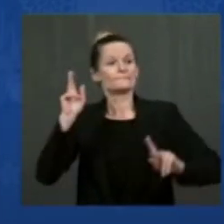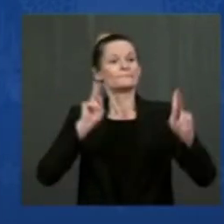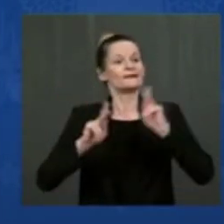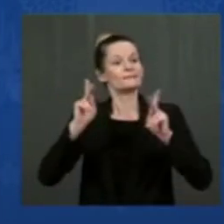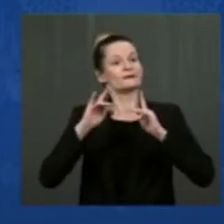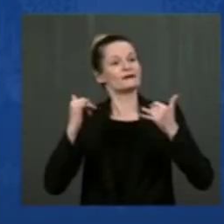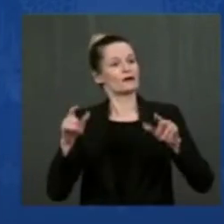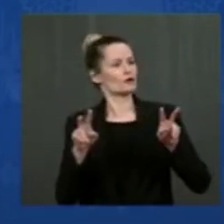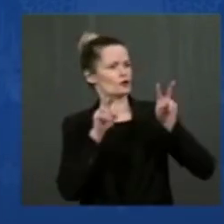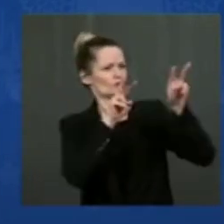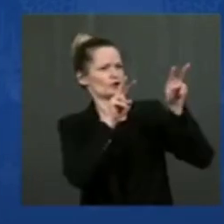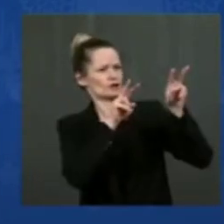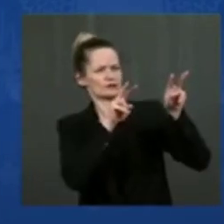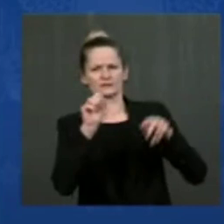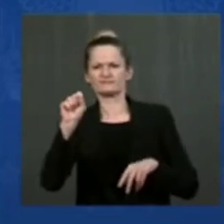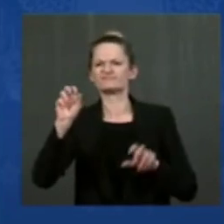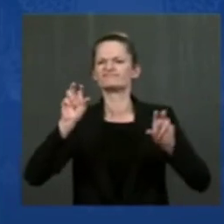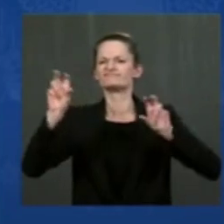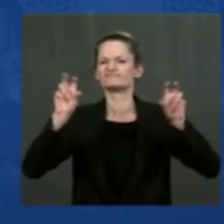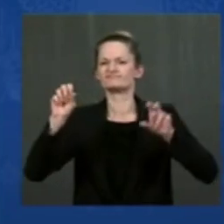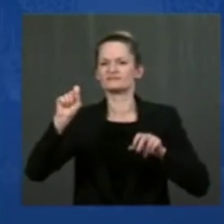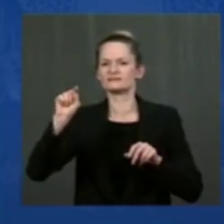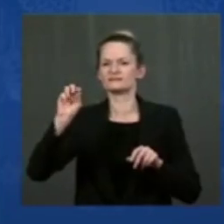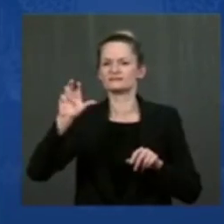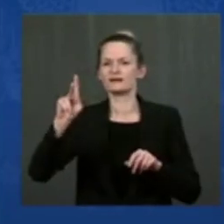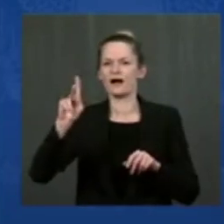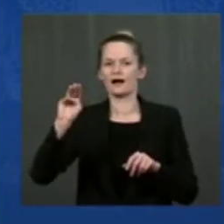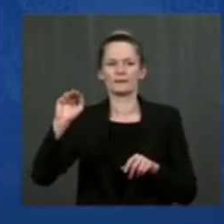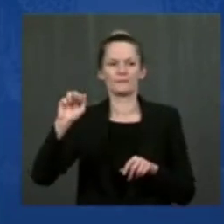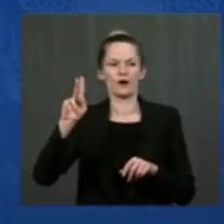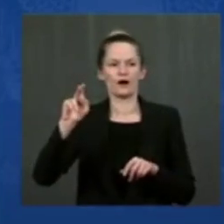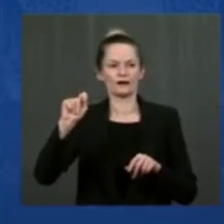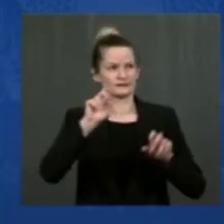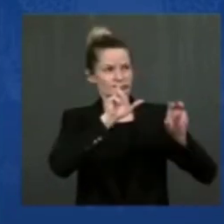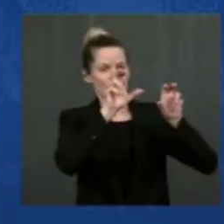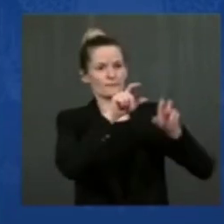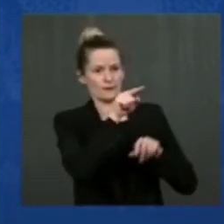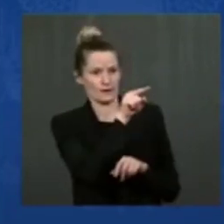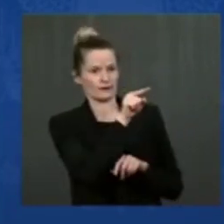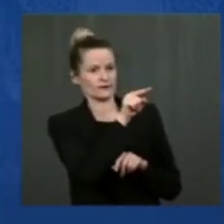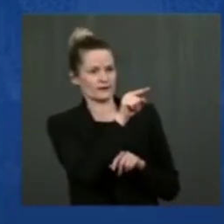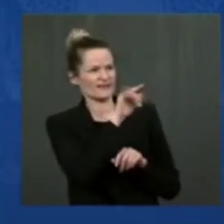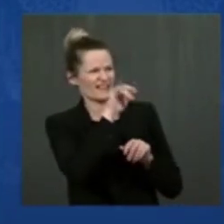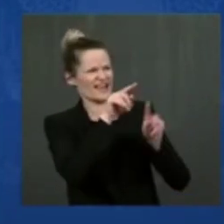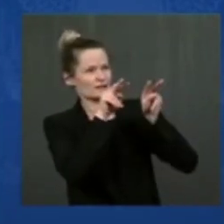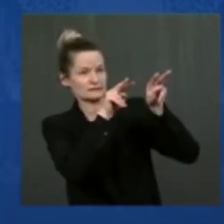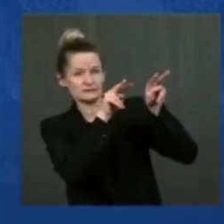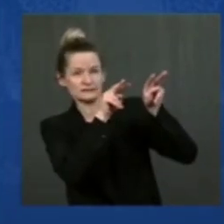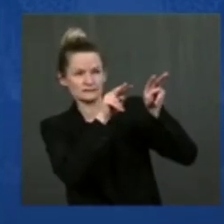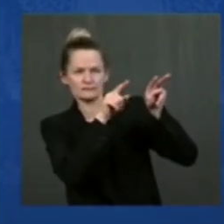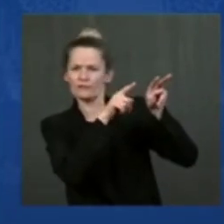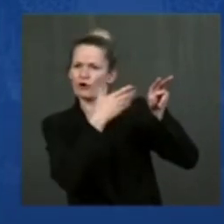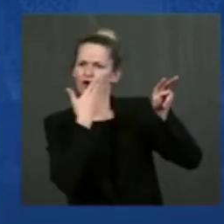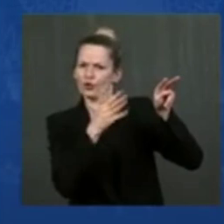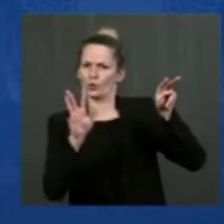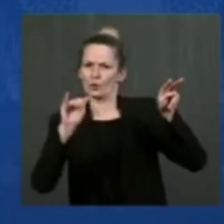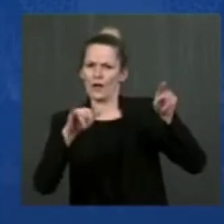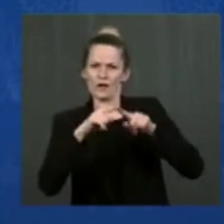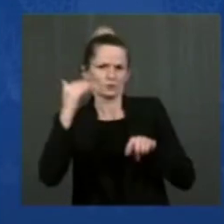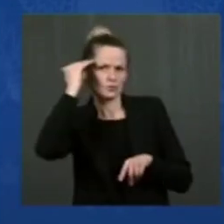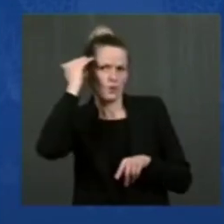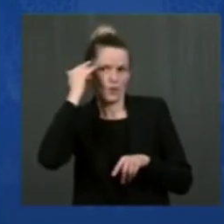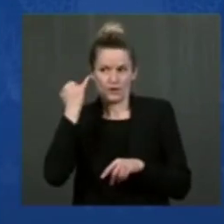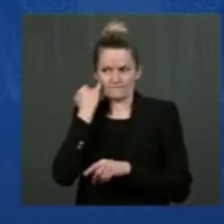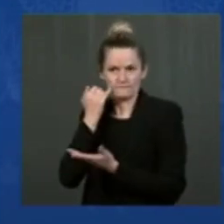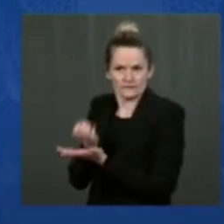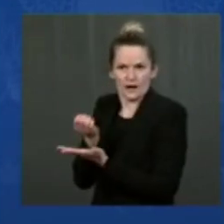and executive pay as the only measure for economic growth. By the way, the stock market's gone up exponentially since I've